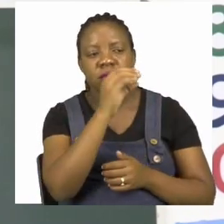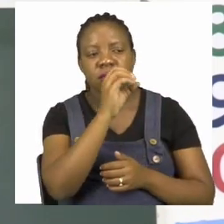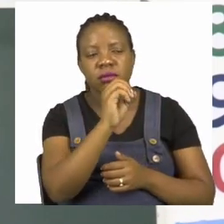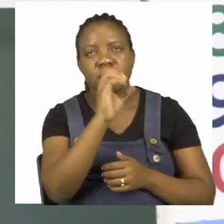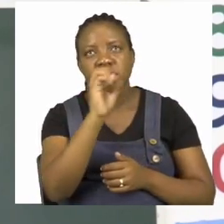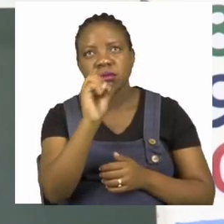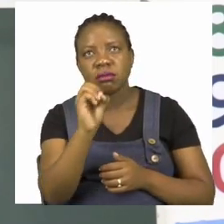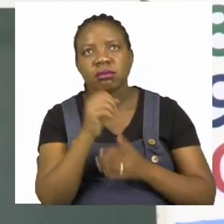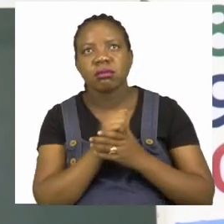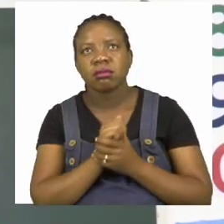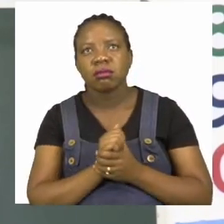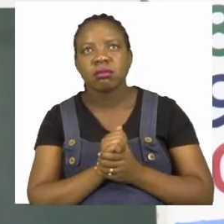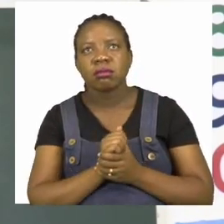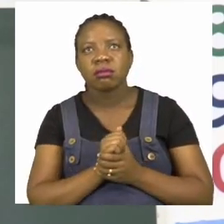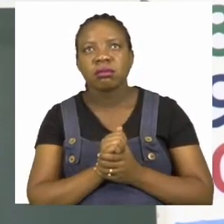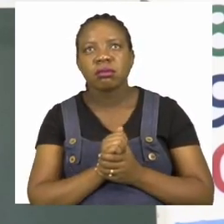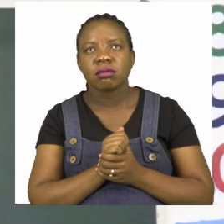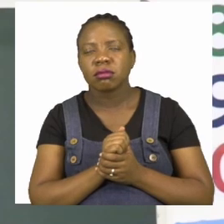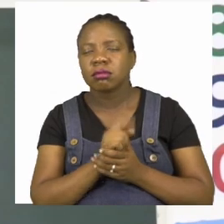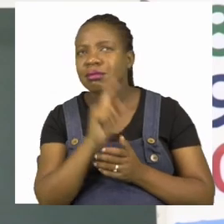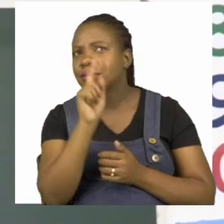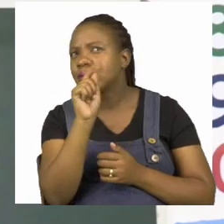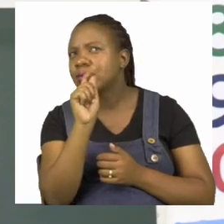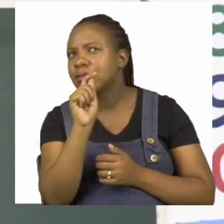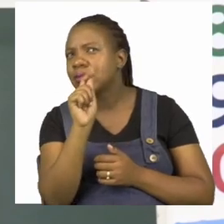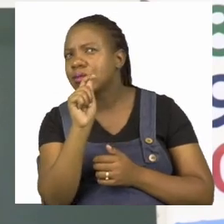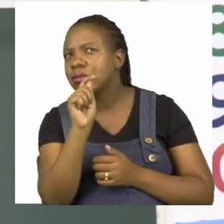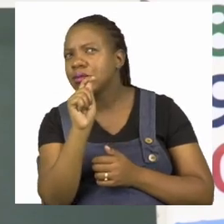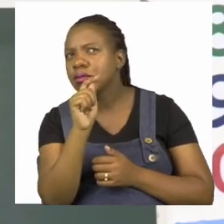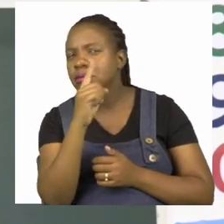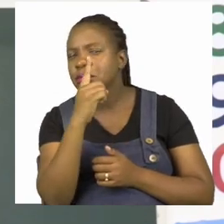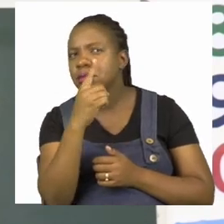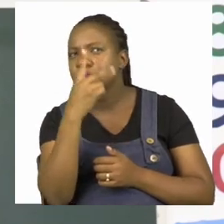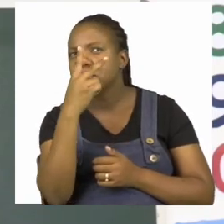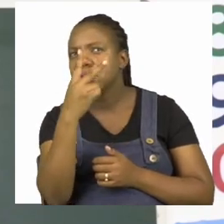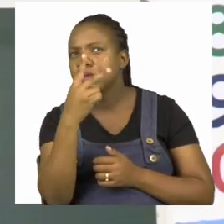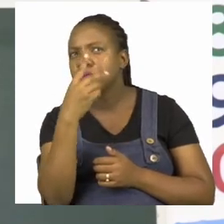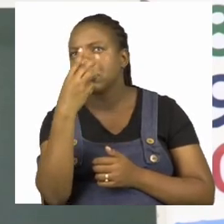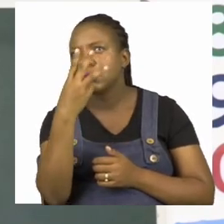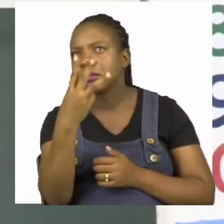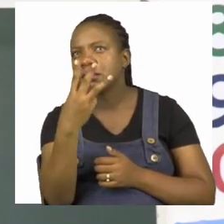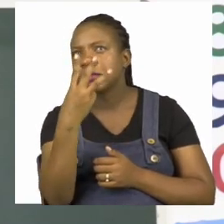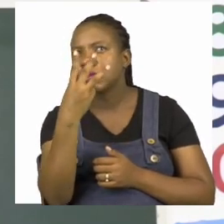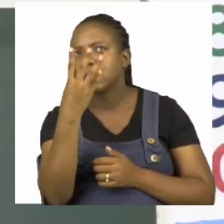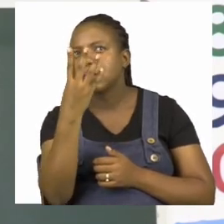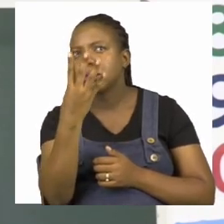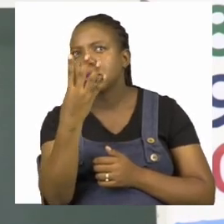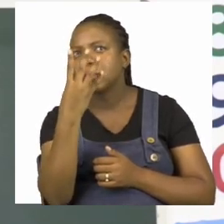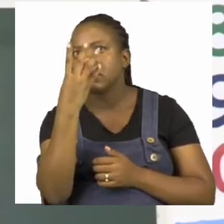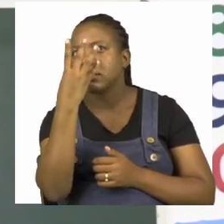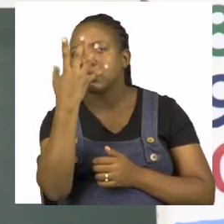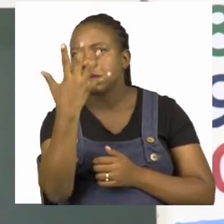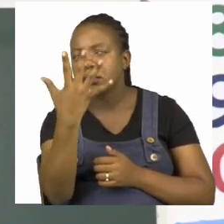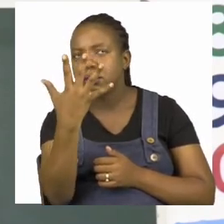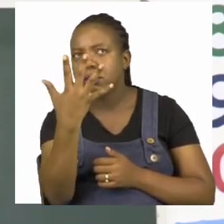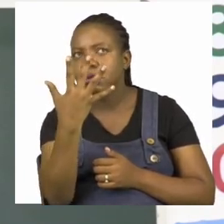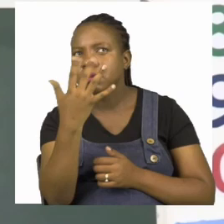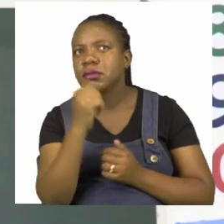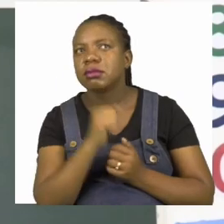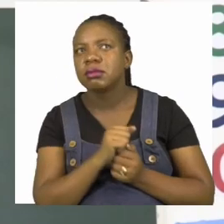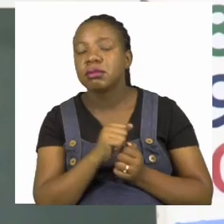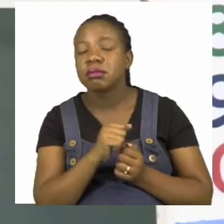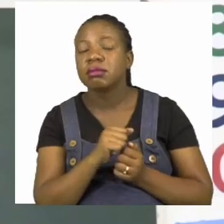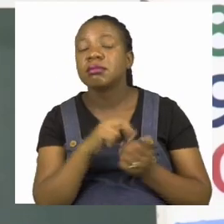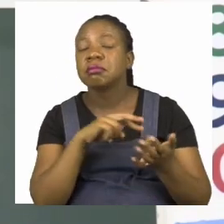Then we will count the sticks for Mr. Tens. 1, 2, 3, 4, 5.